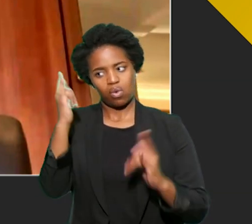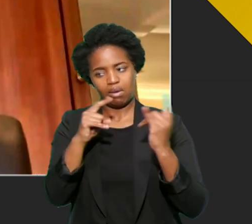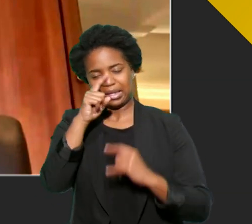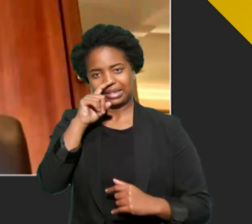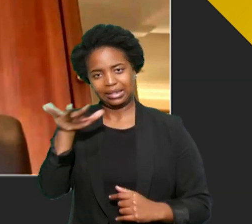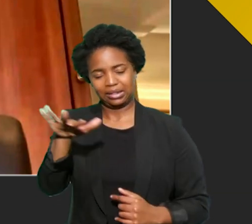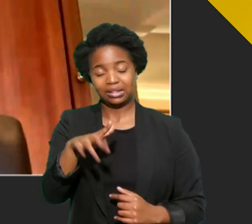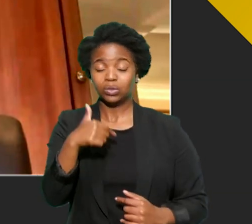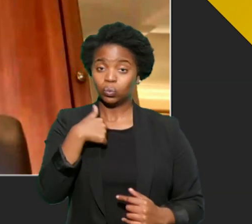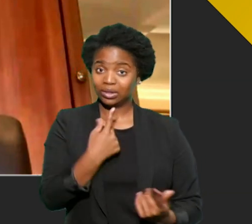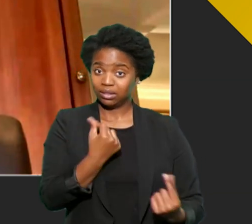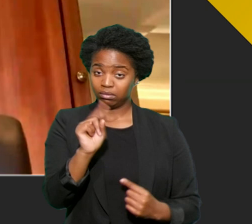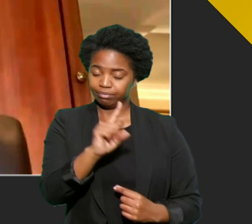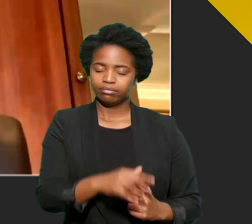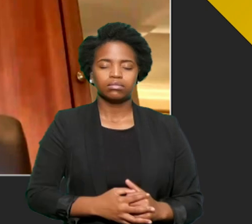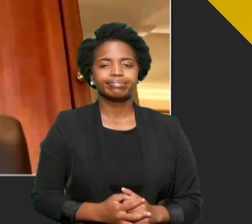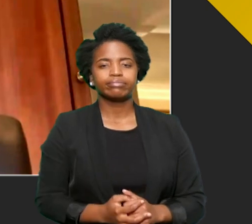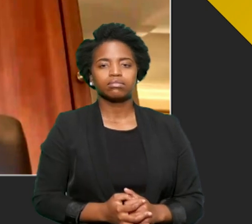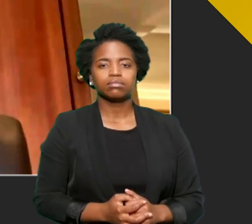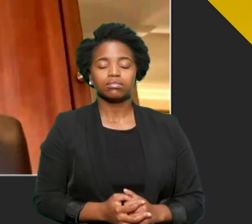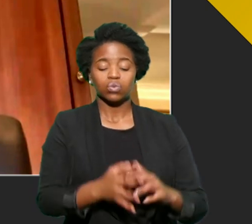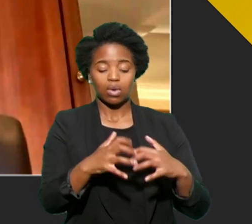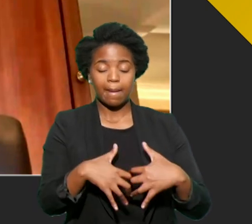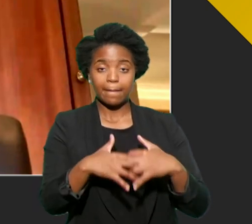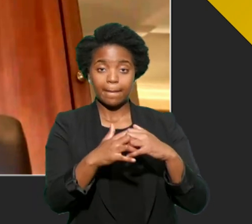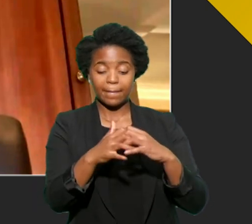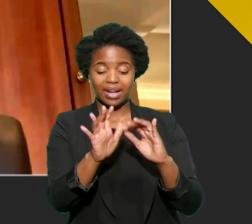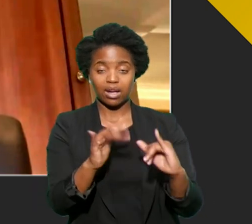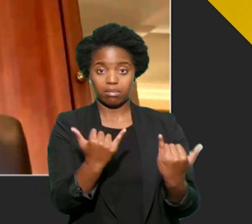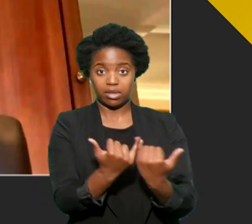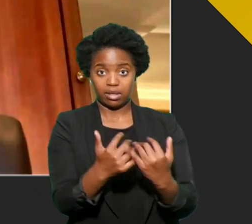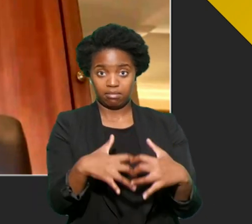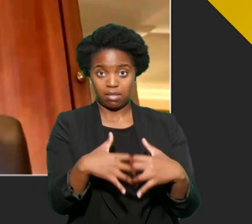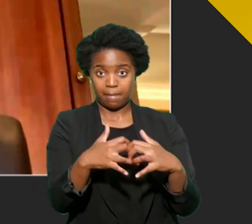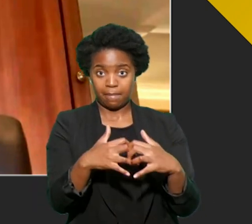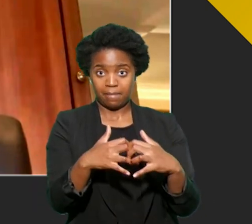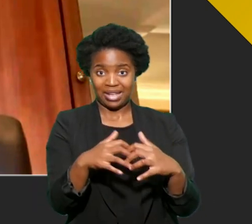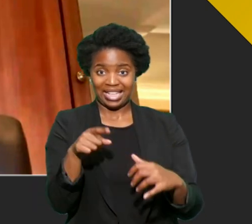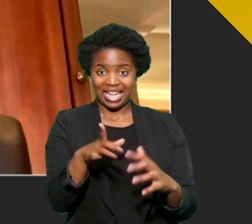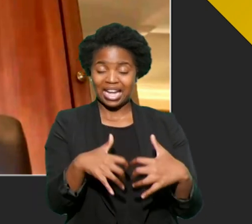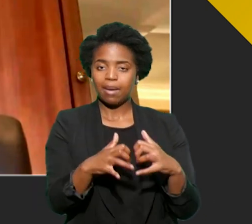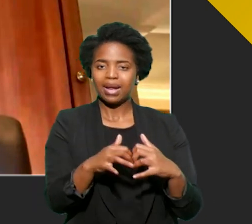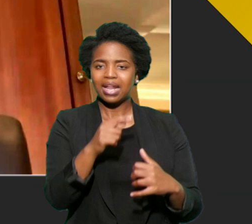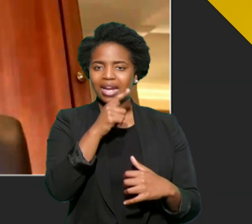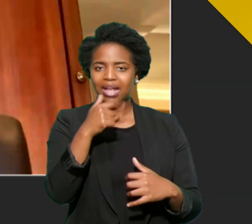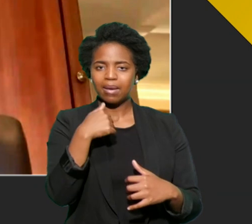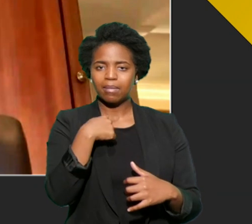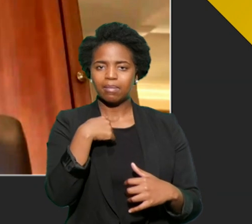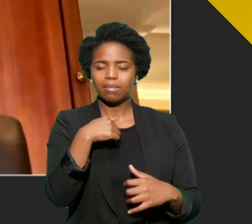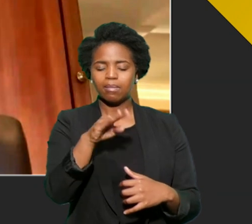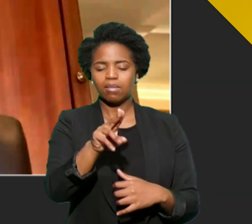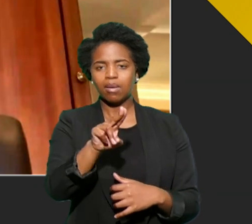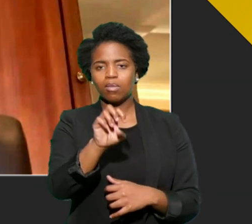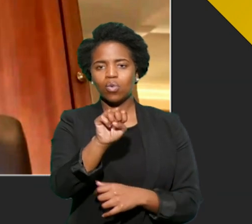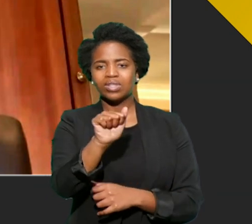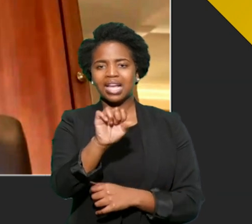we did was to establish a company, and that company is called USASA, the